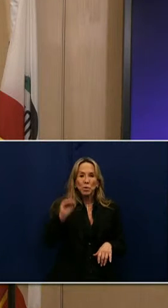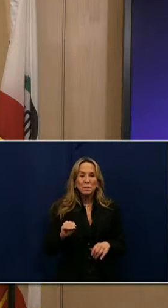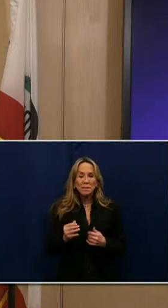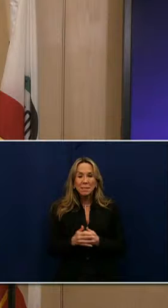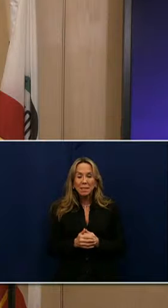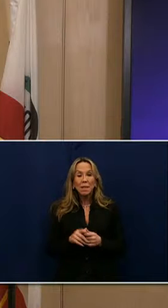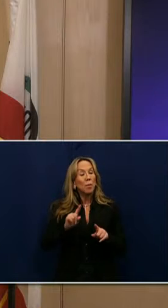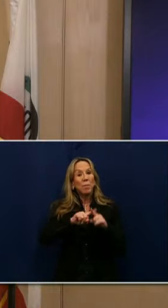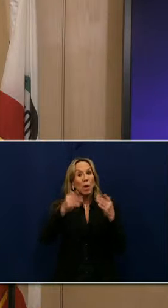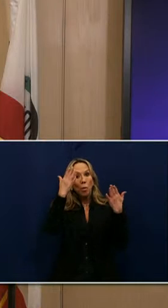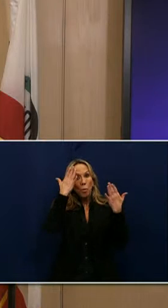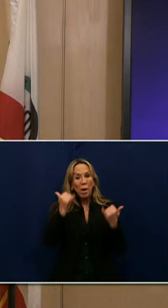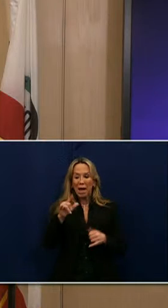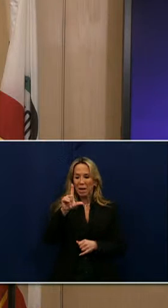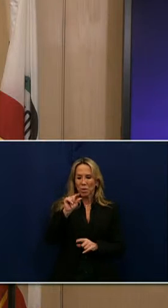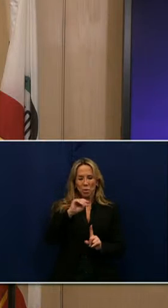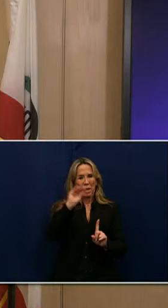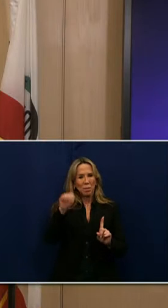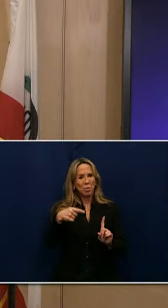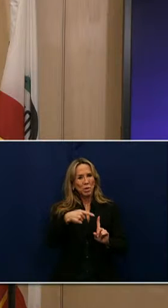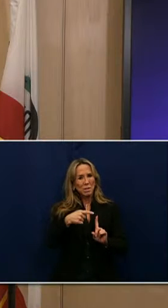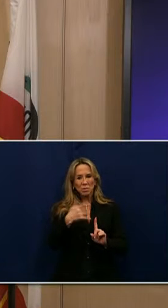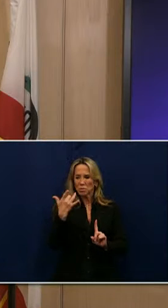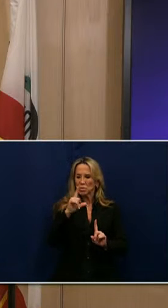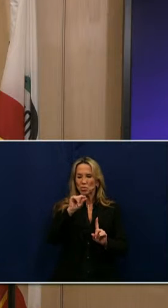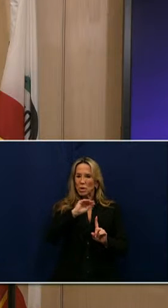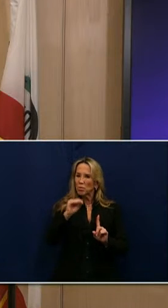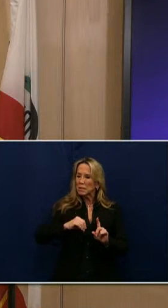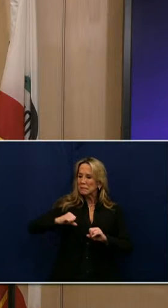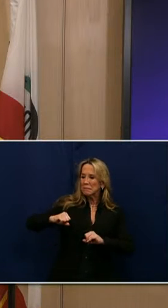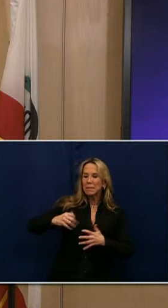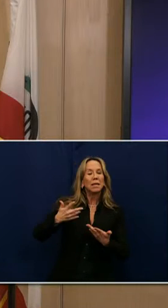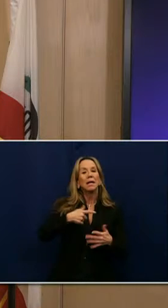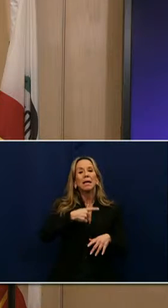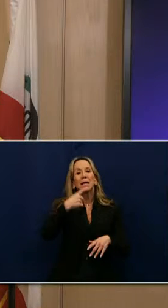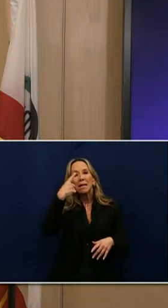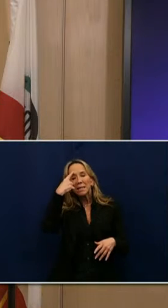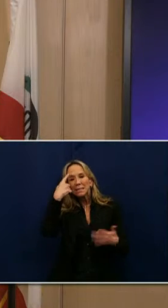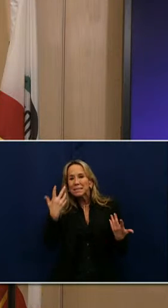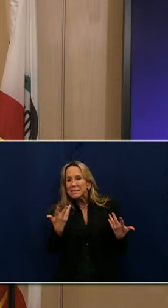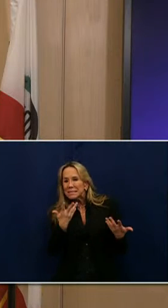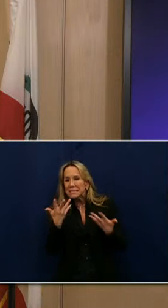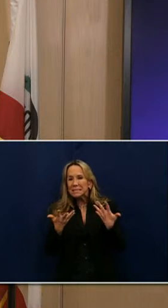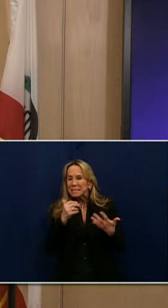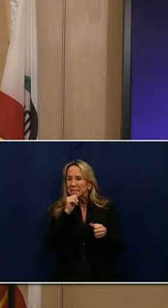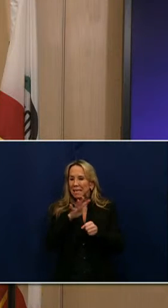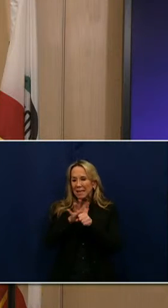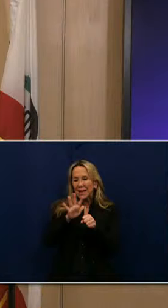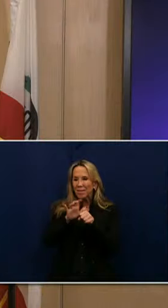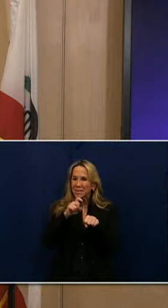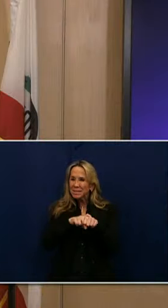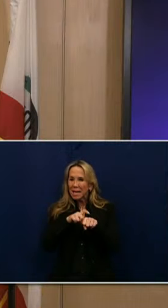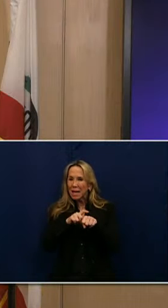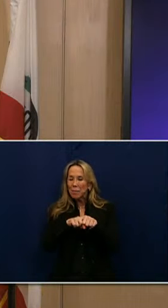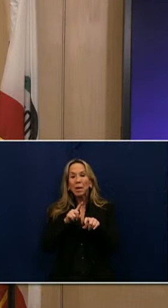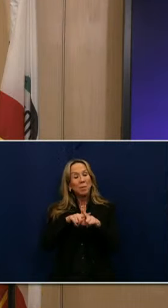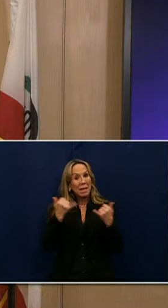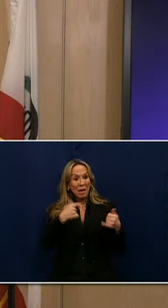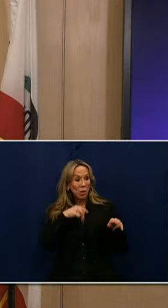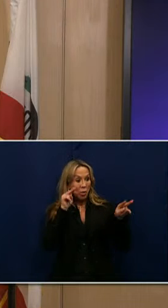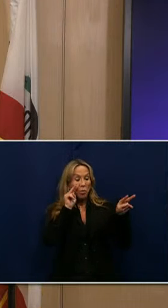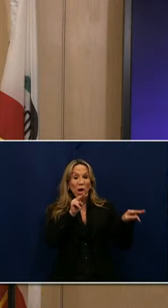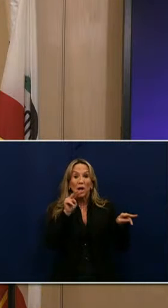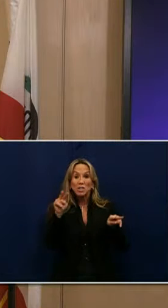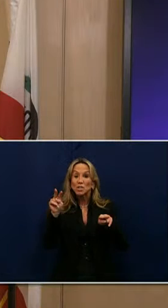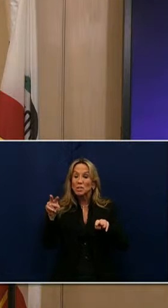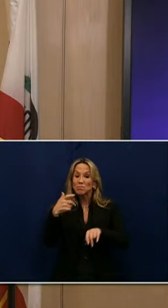reason that approximately 20% gave was they just didn't think there had been enough time. Well, the reality is we're watching it now. We're watching the vaccine